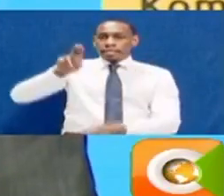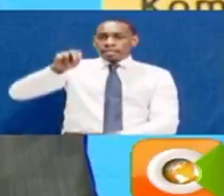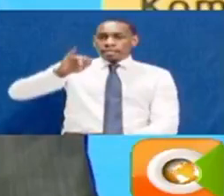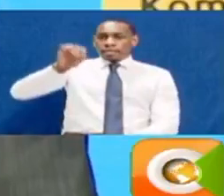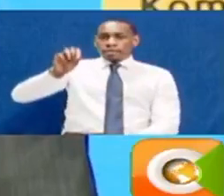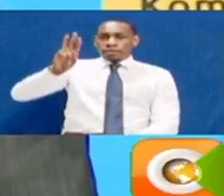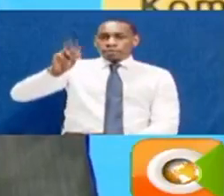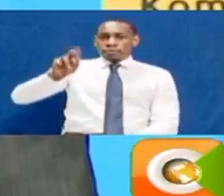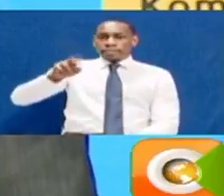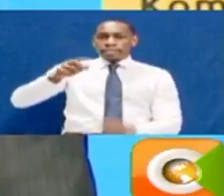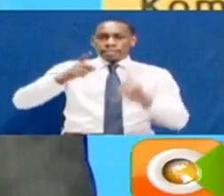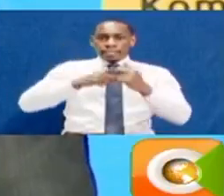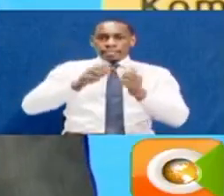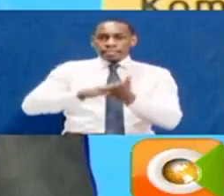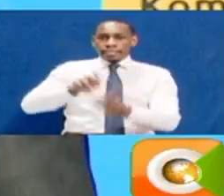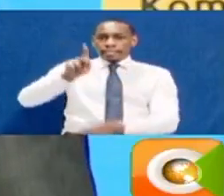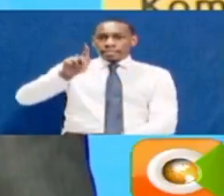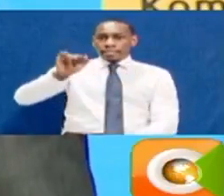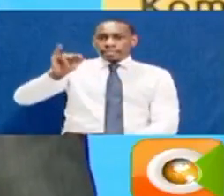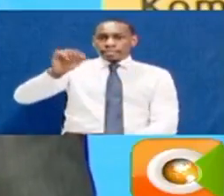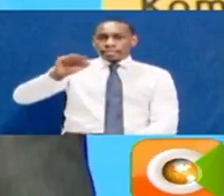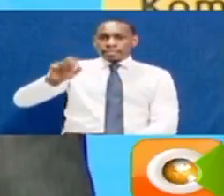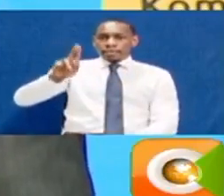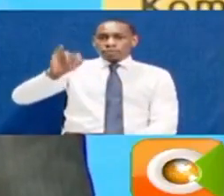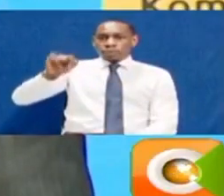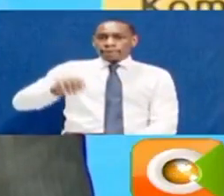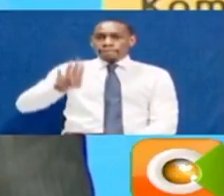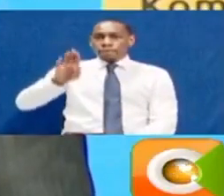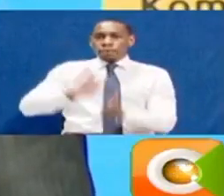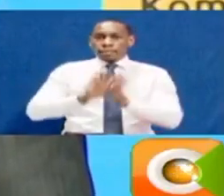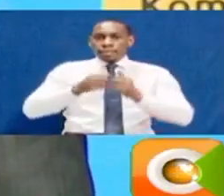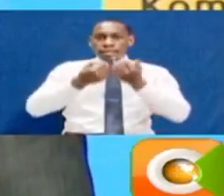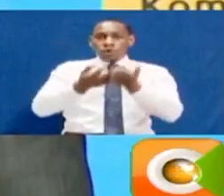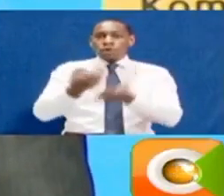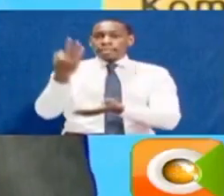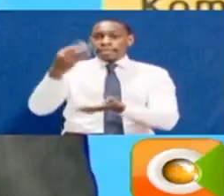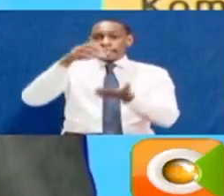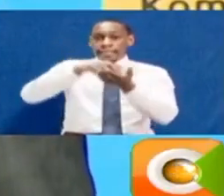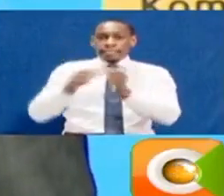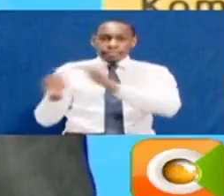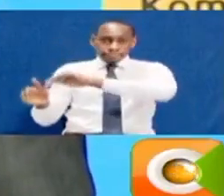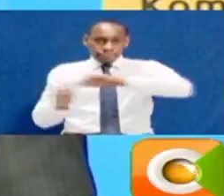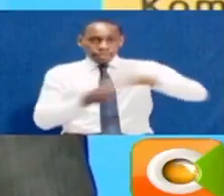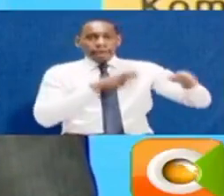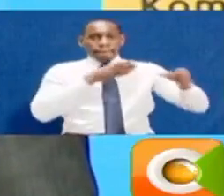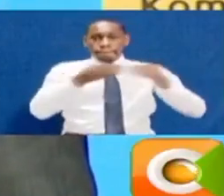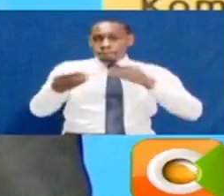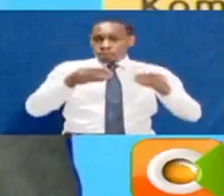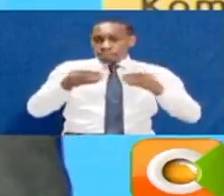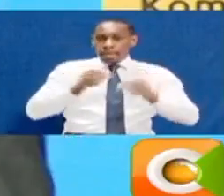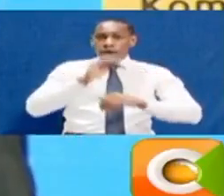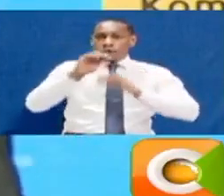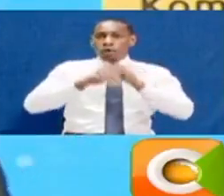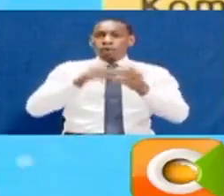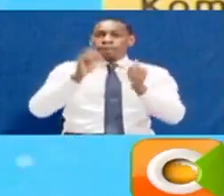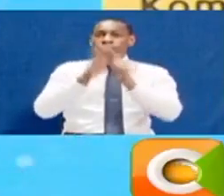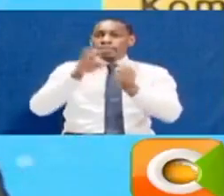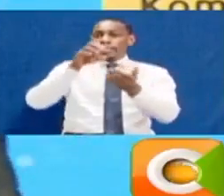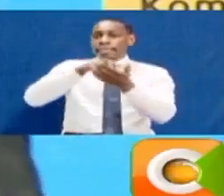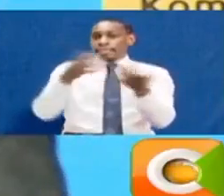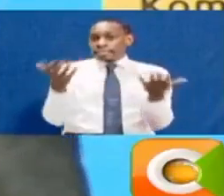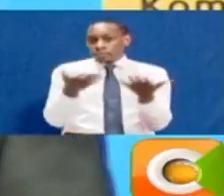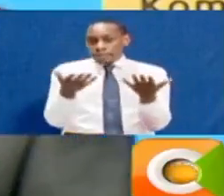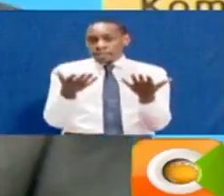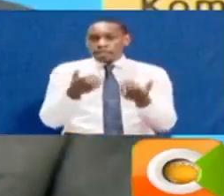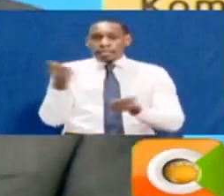Kisauni 4, and Likoni 3 cases. In Busia, all the 14 cases are